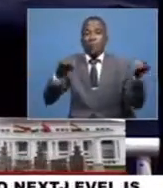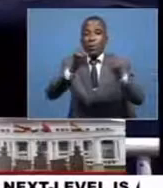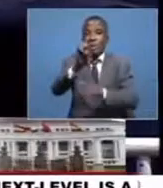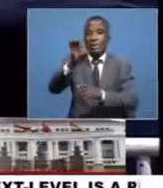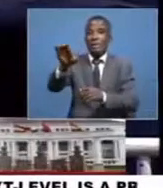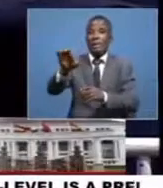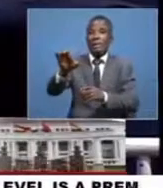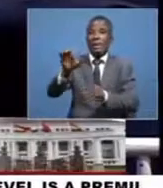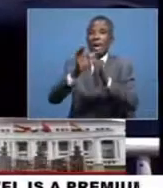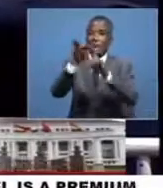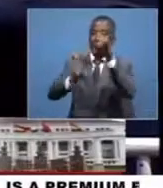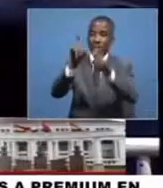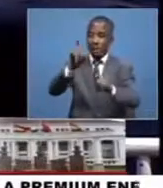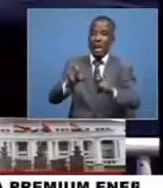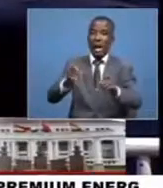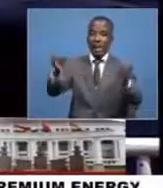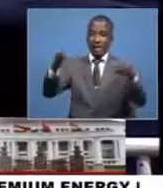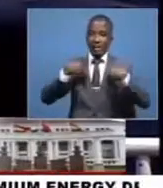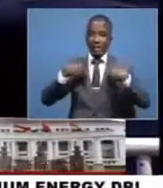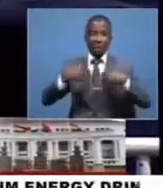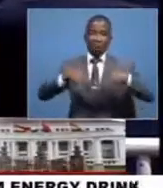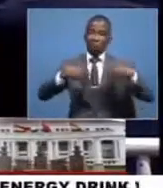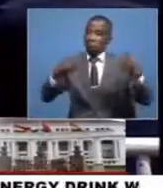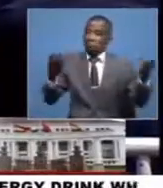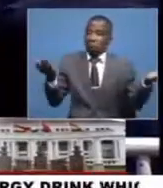accountable? Any questions?